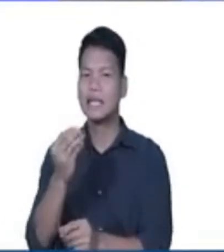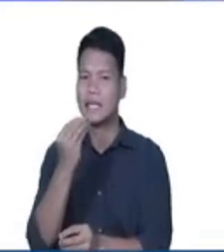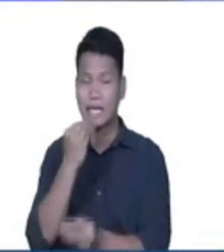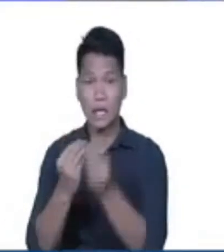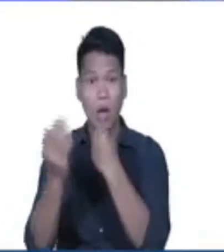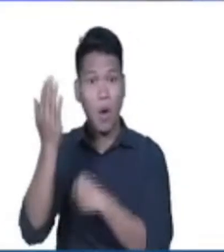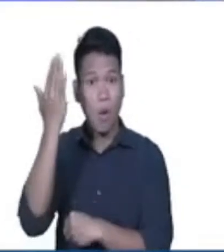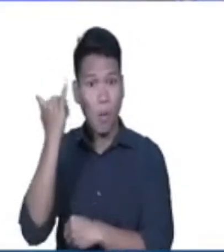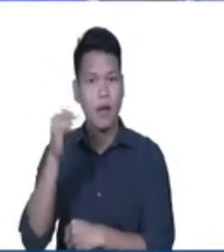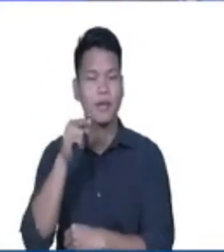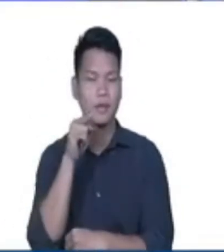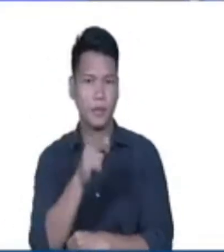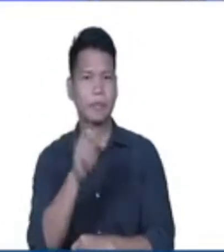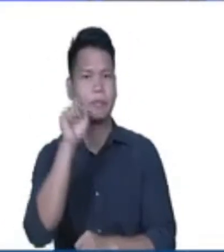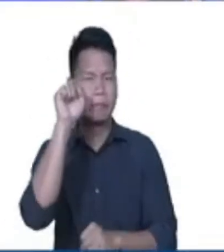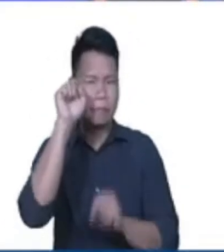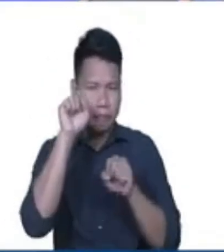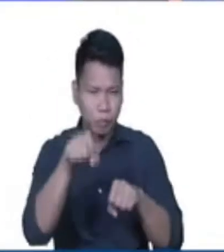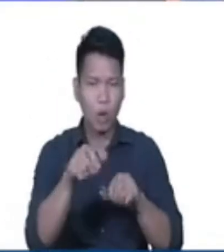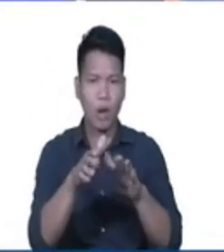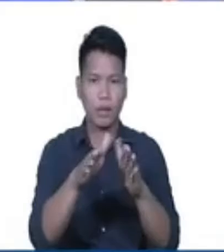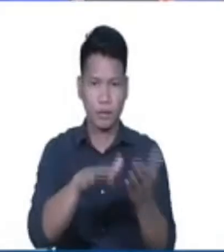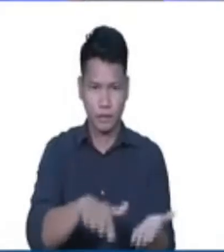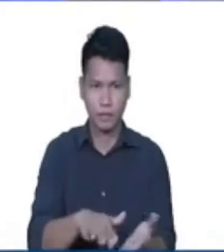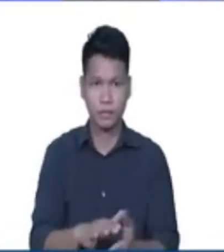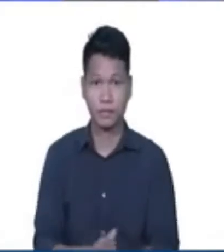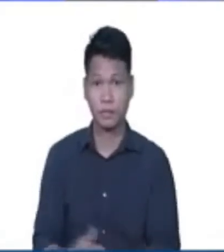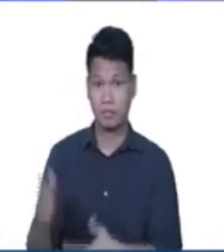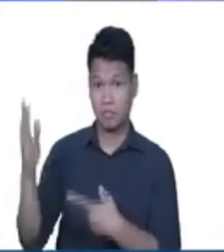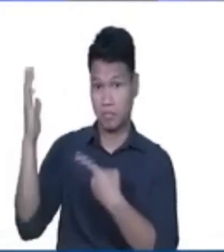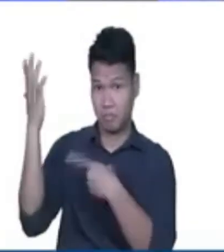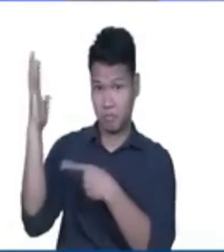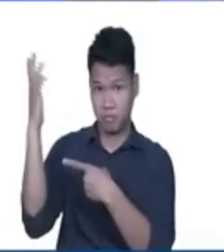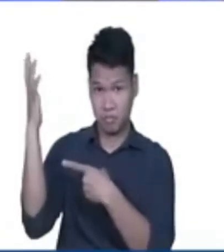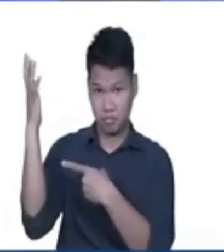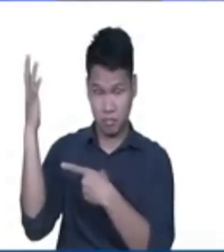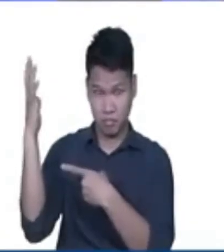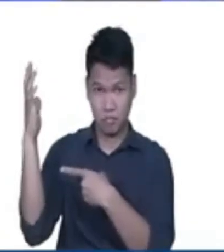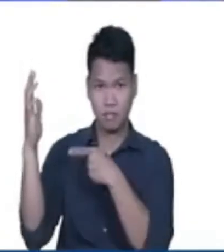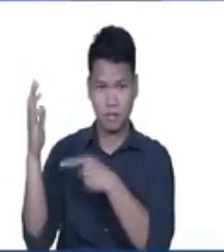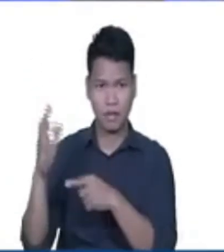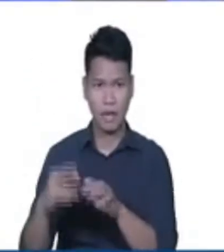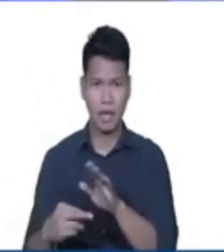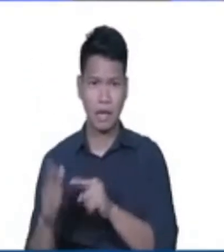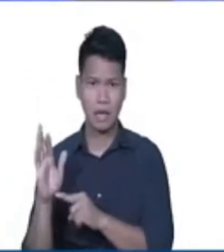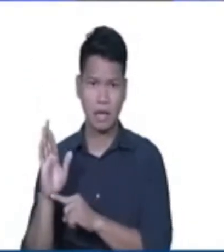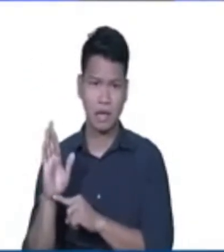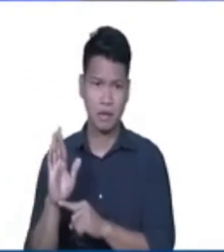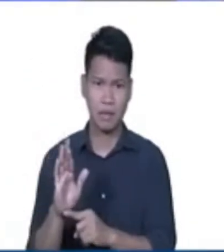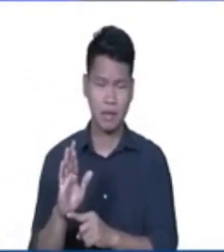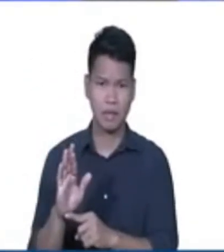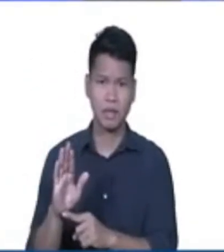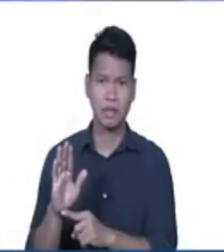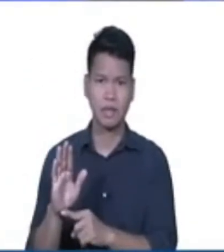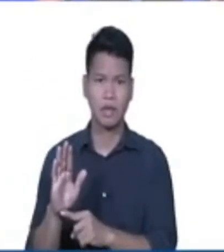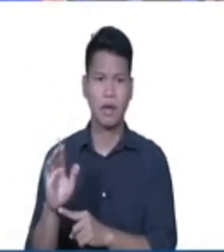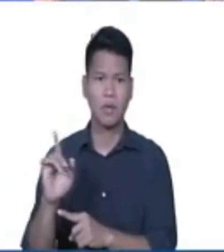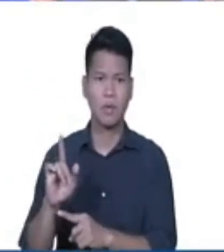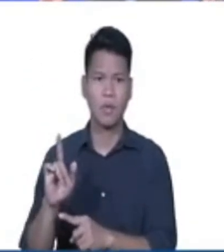will surely die. Because these tree represent all that was good,